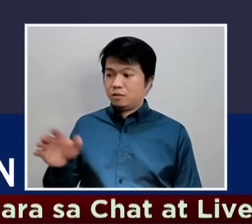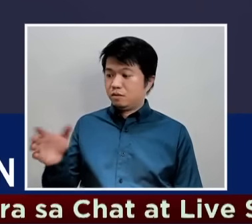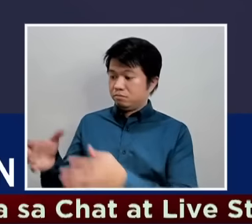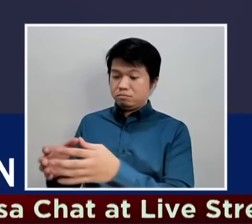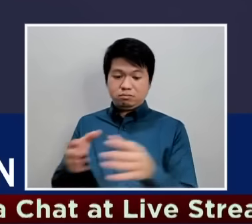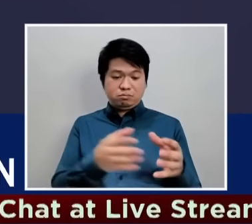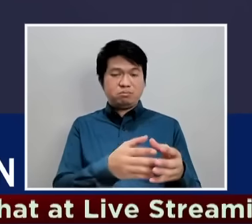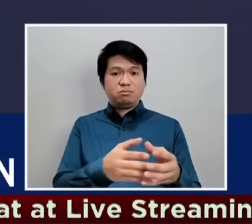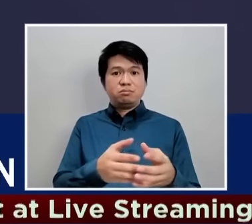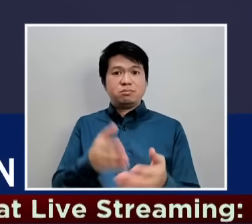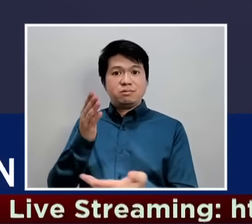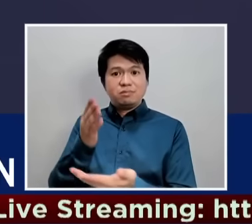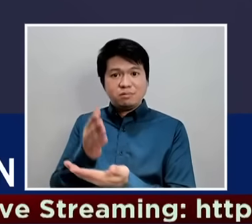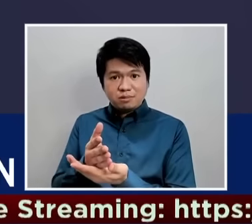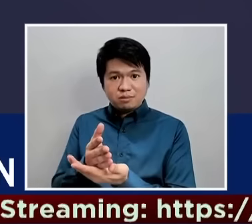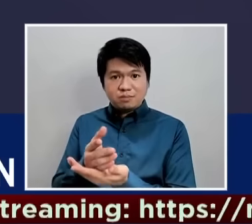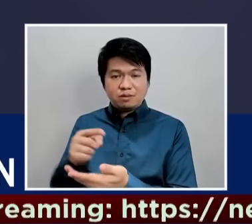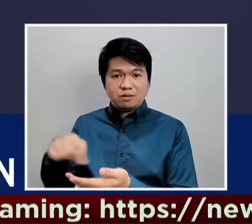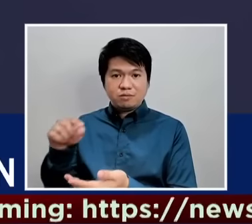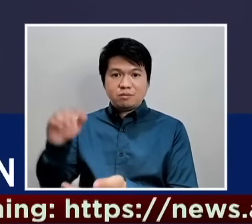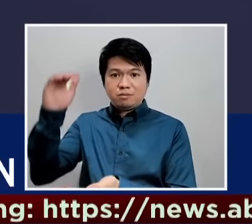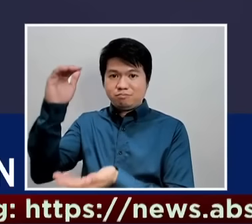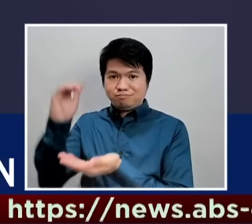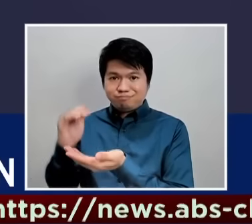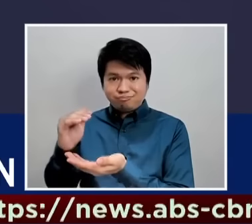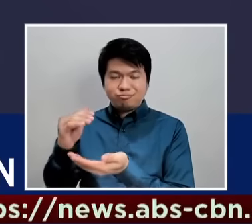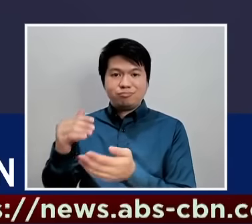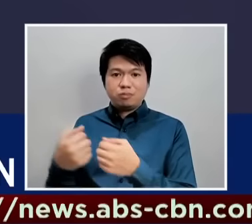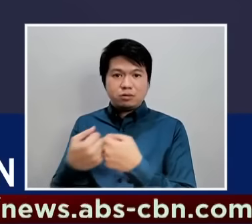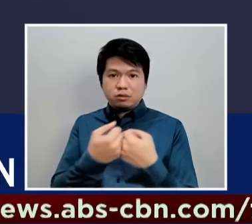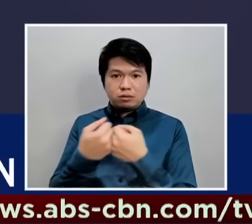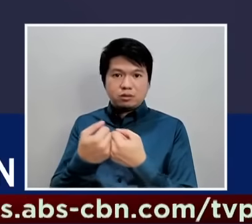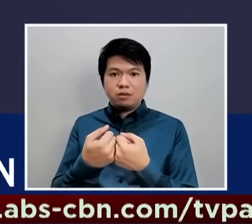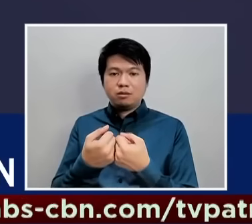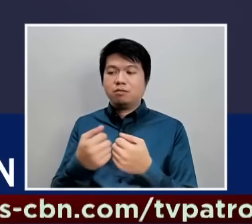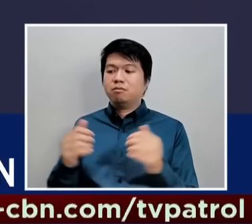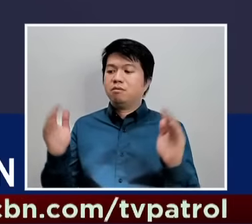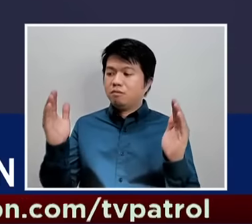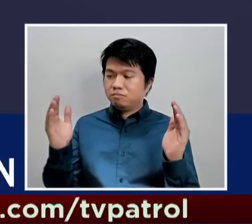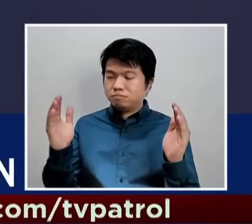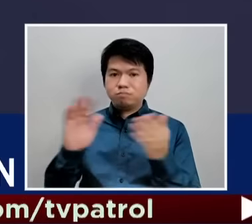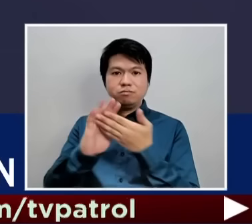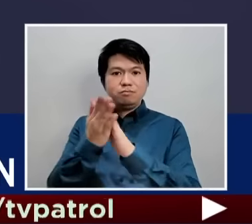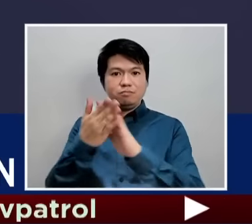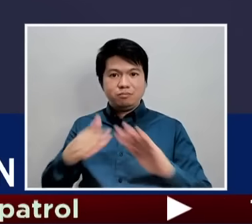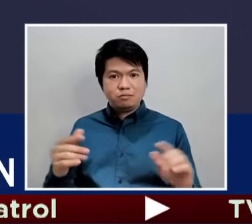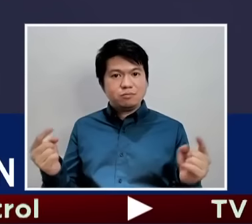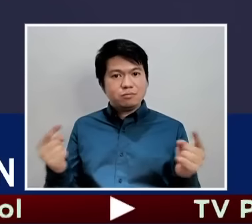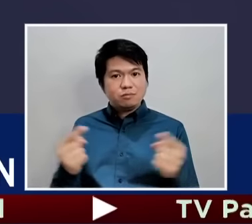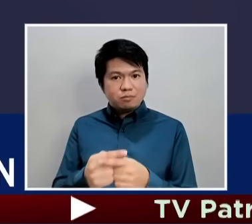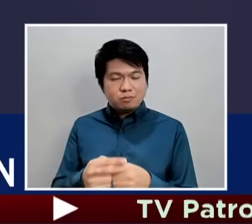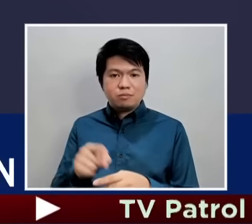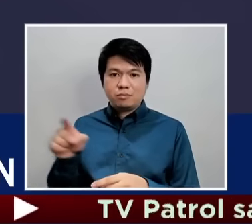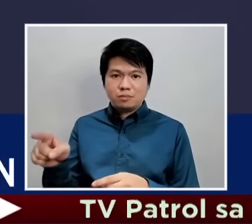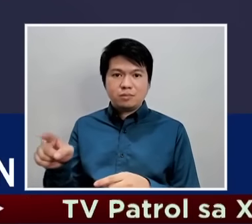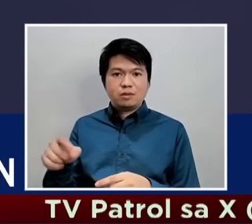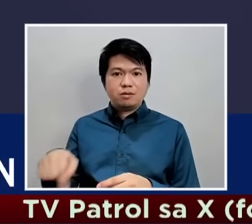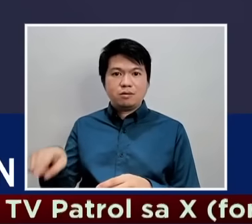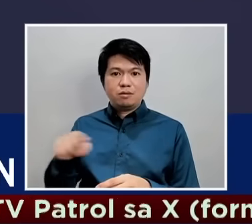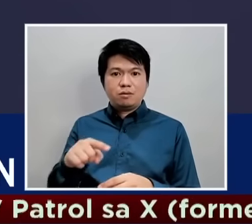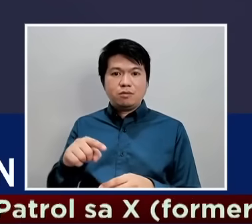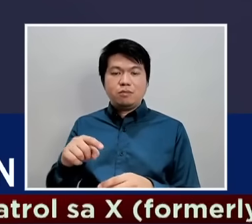tensions, prevent further escalation, and urge for a peaceful solution to the conflict in the region, a very important region where